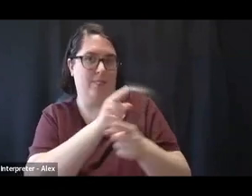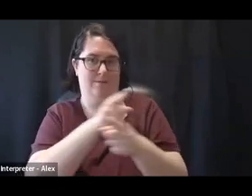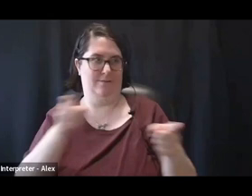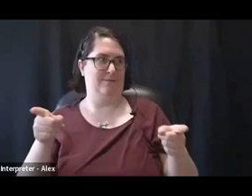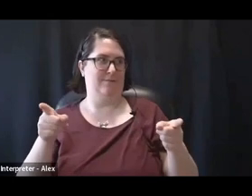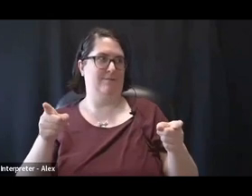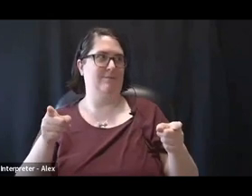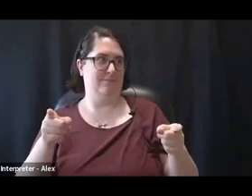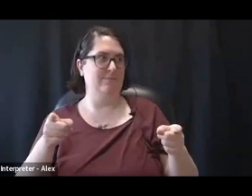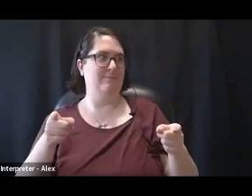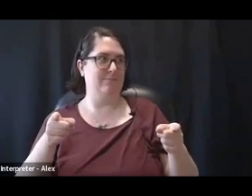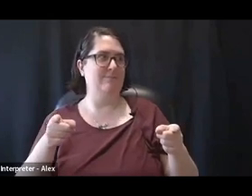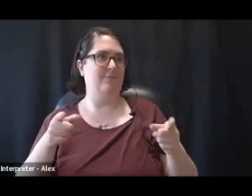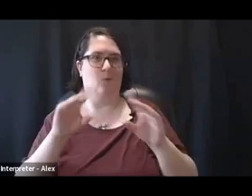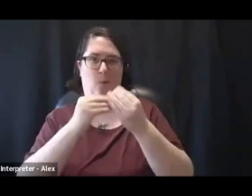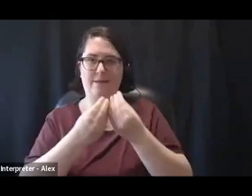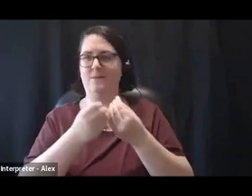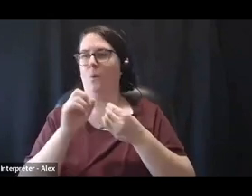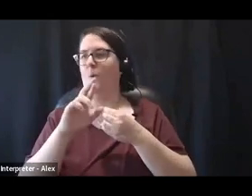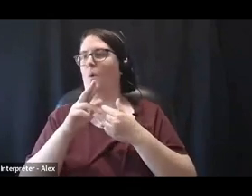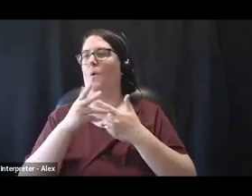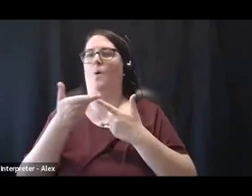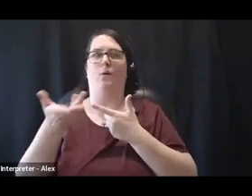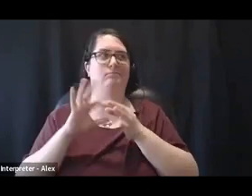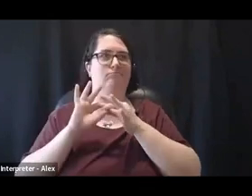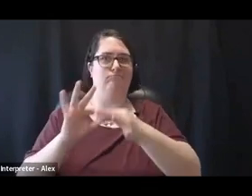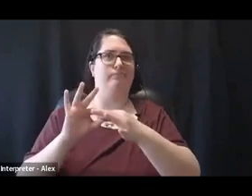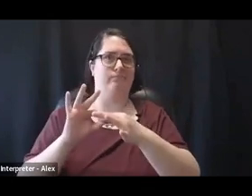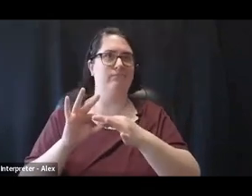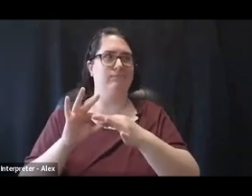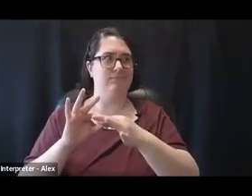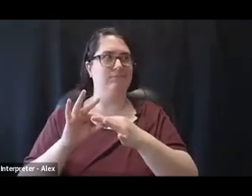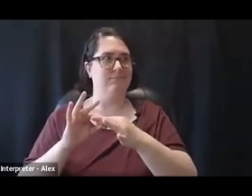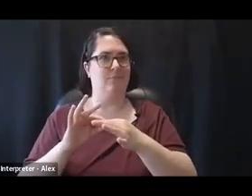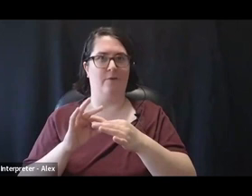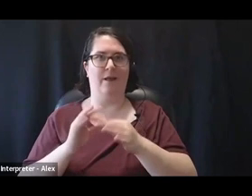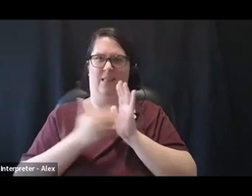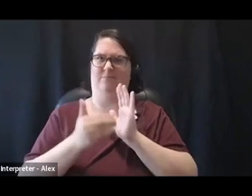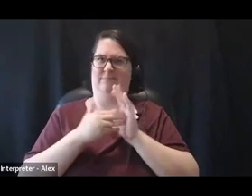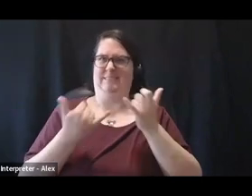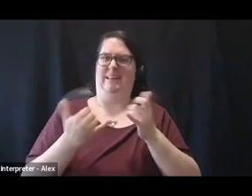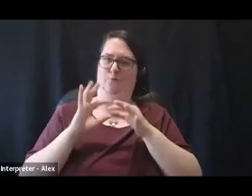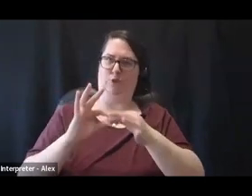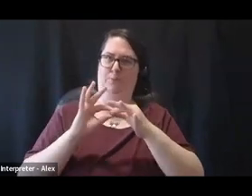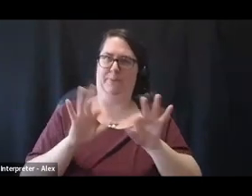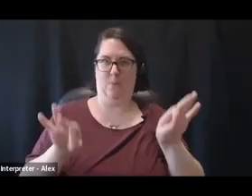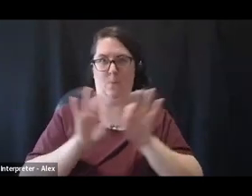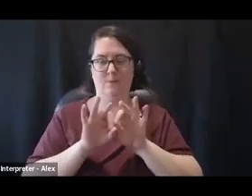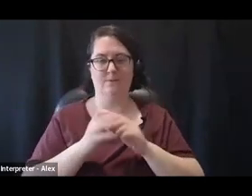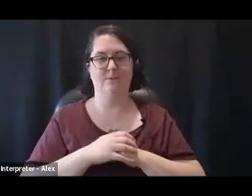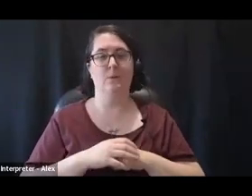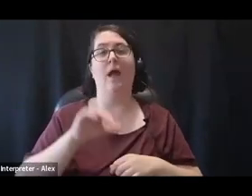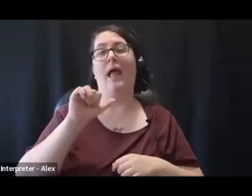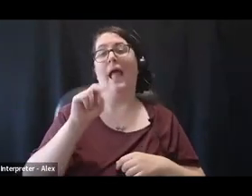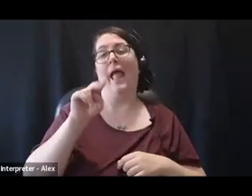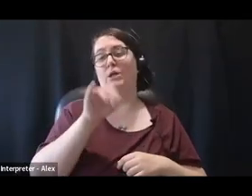providers or organization or ways of establishing relationship, right? We've discussed a little bit in the conversation. Anju, you